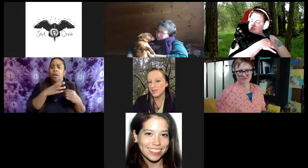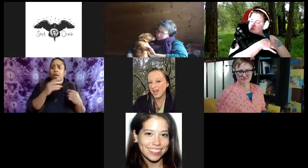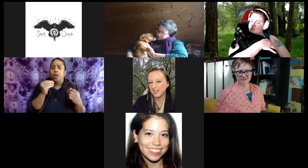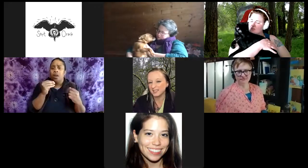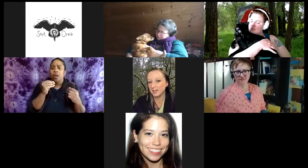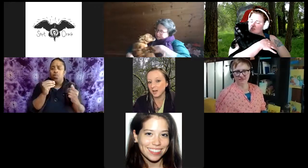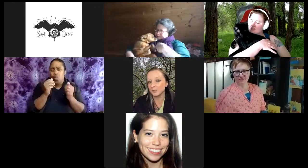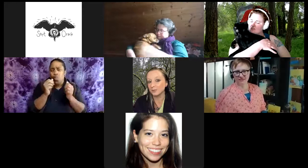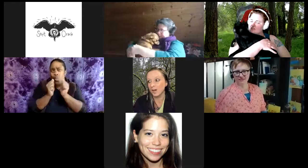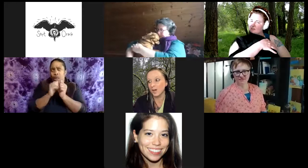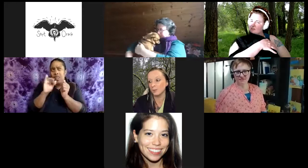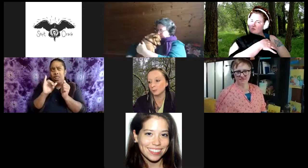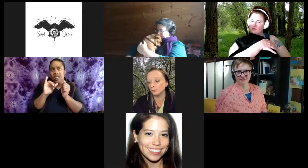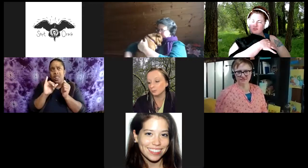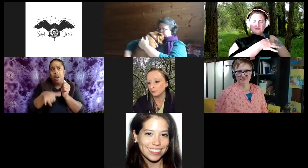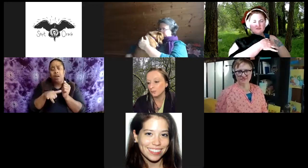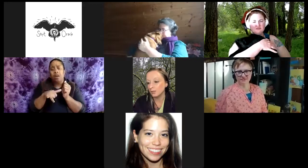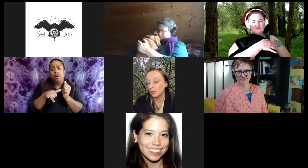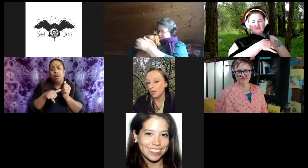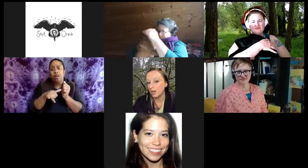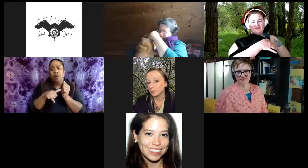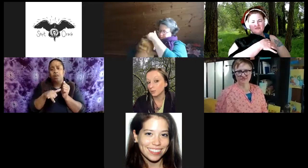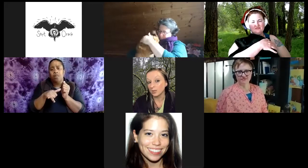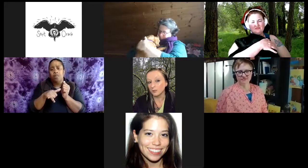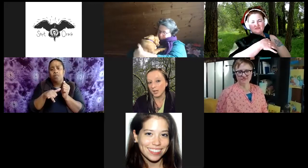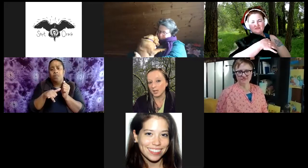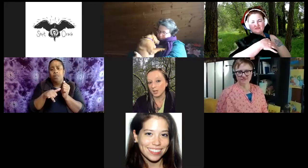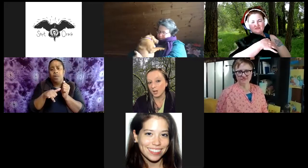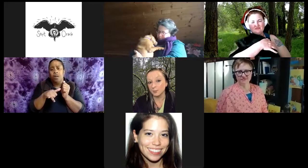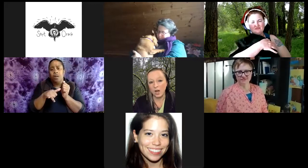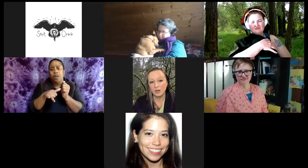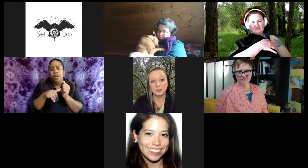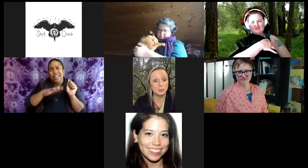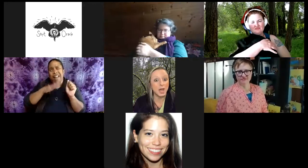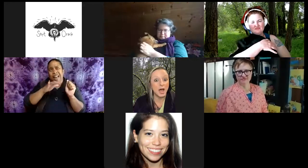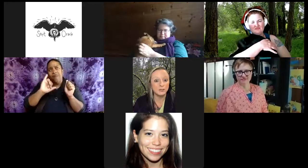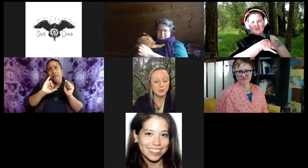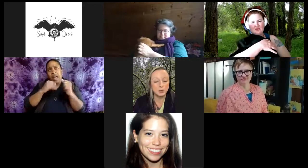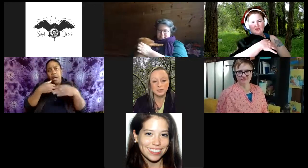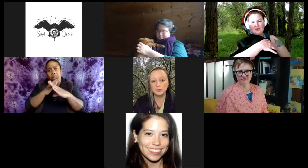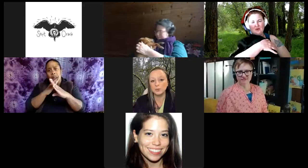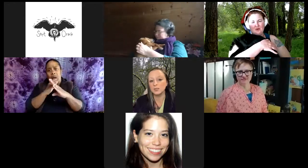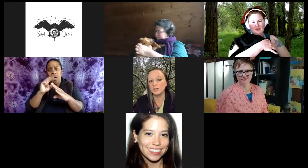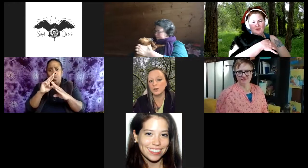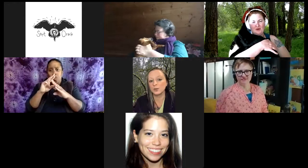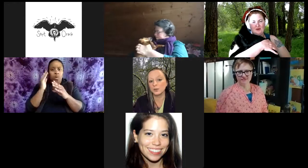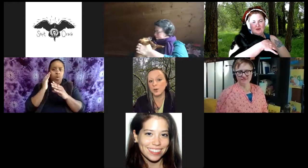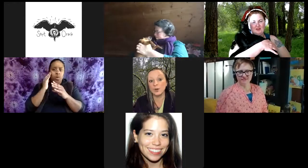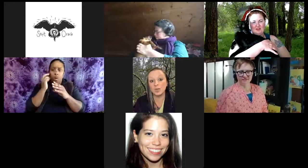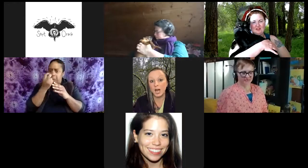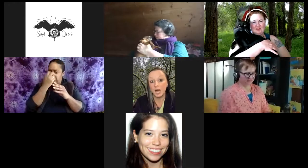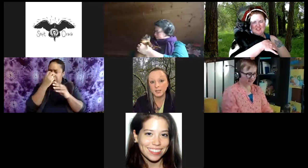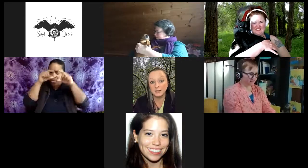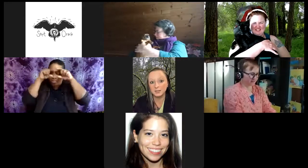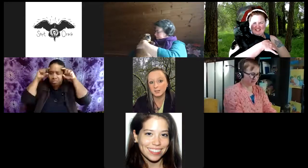with that has kind of come sort of like a block or a blindfold, if you will, over your